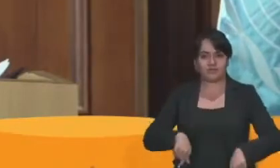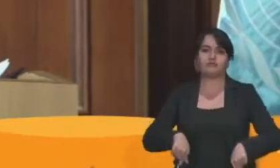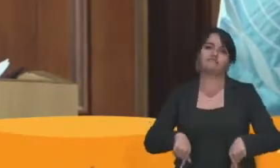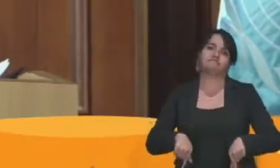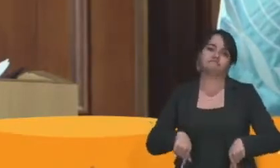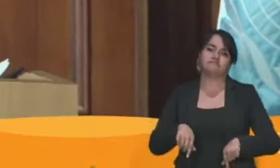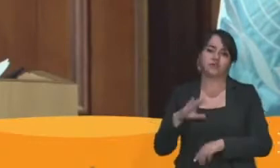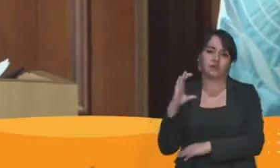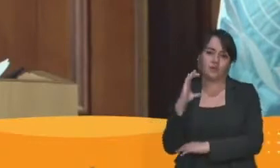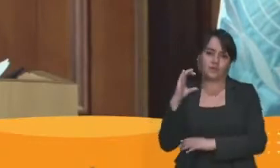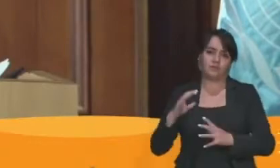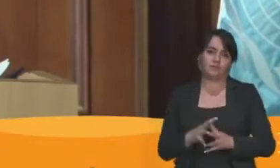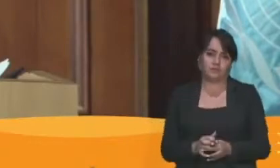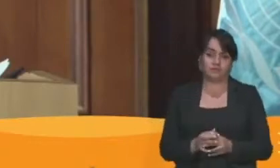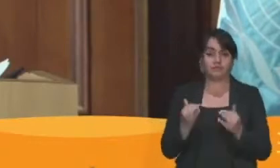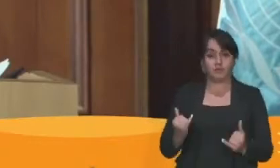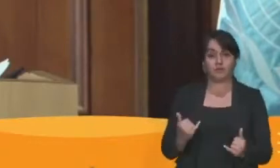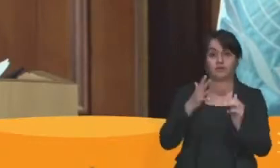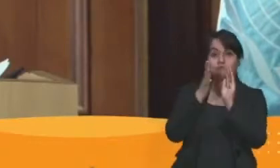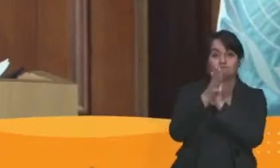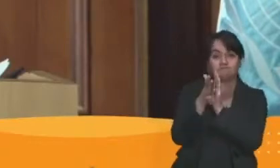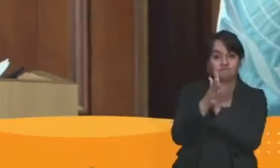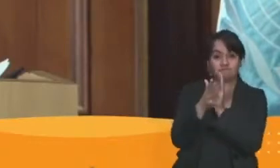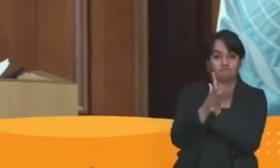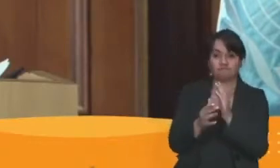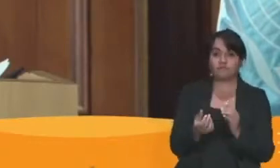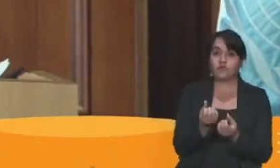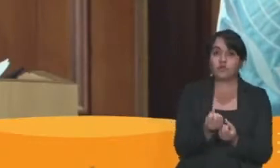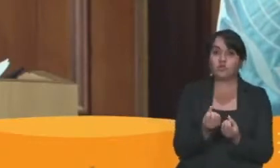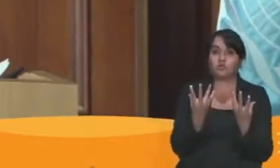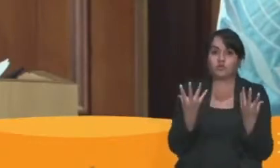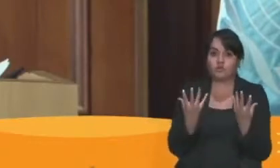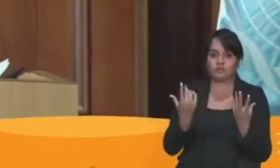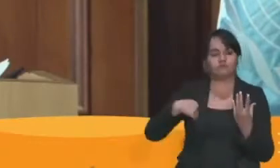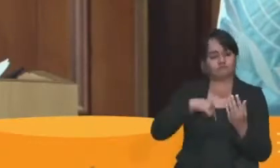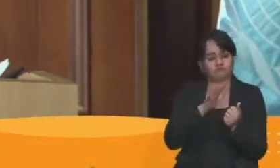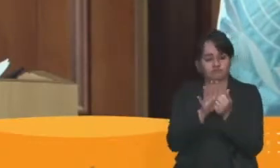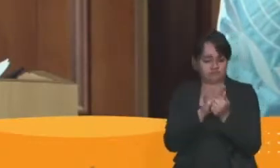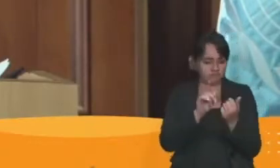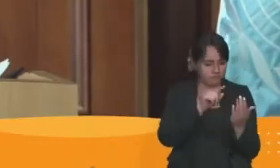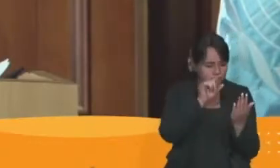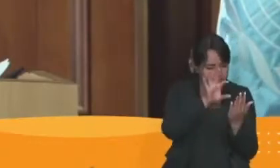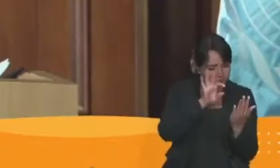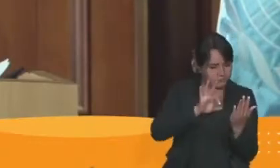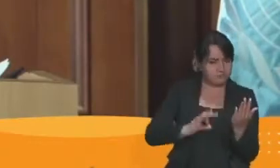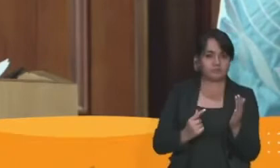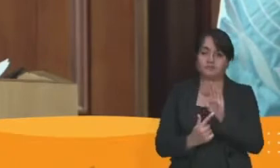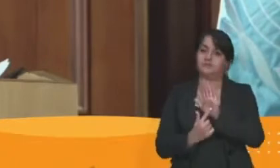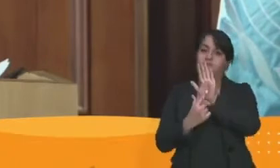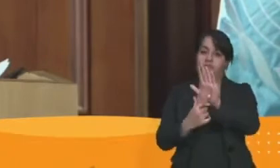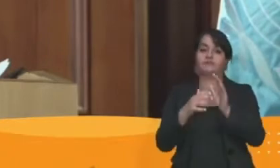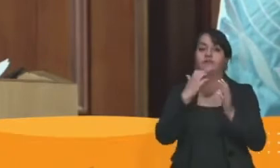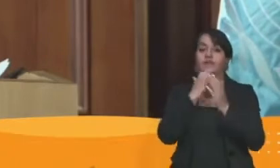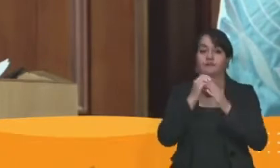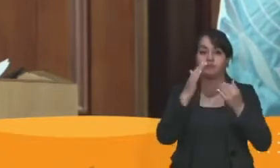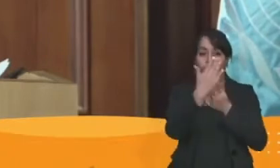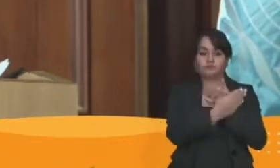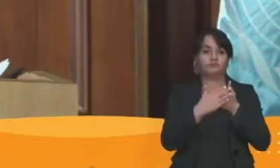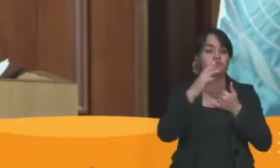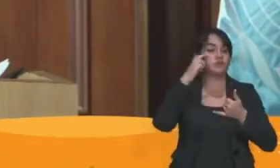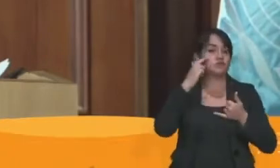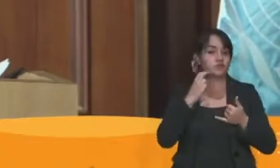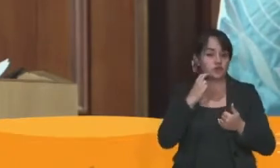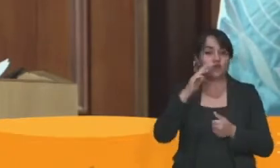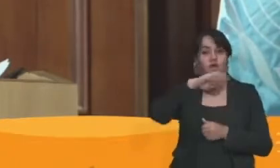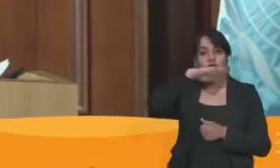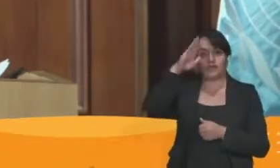Better. I would like to rescue some numbers of these reports that have attracted our attention. The departments of